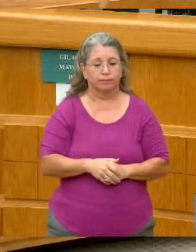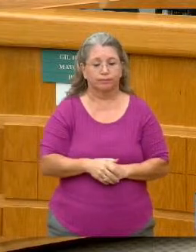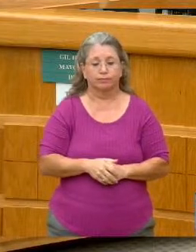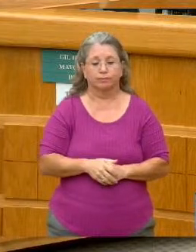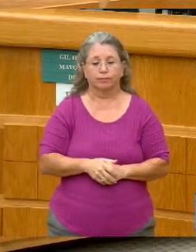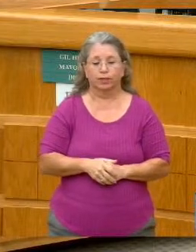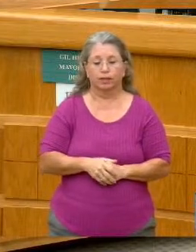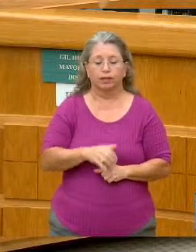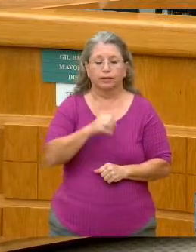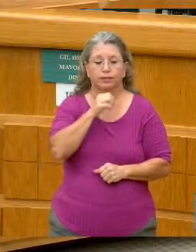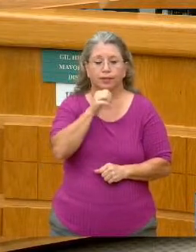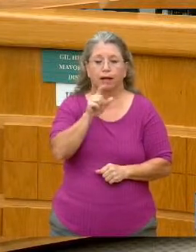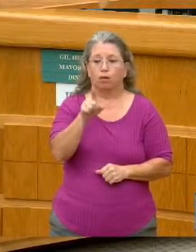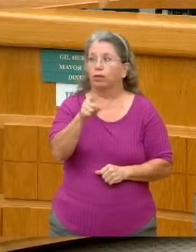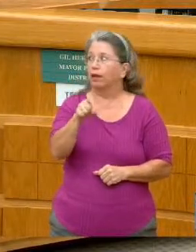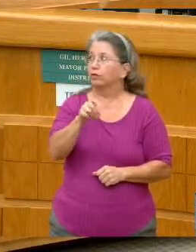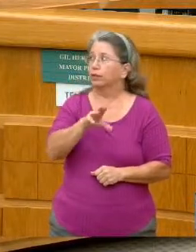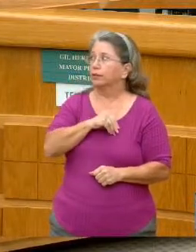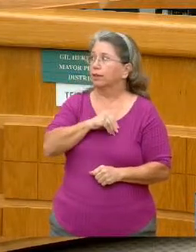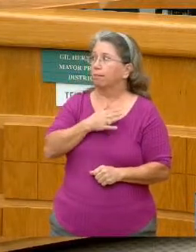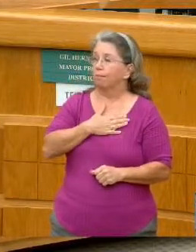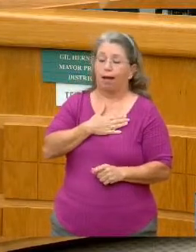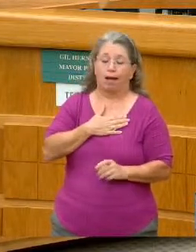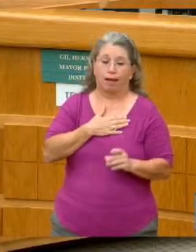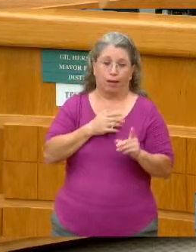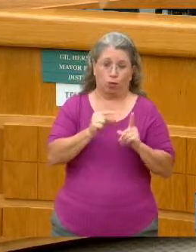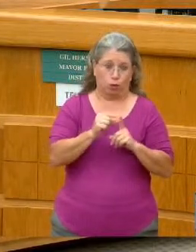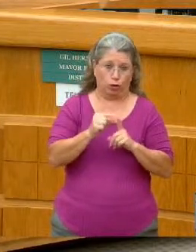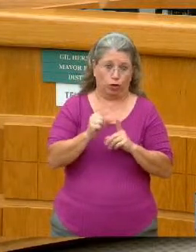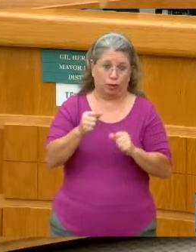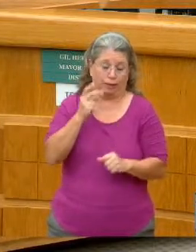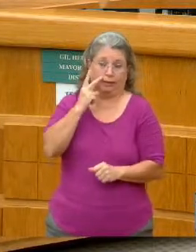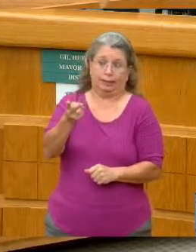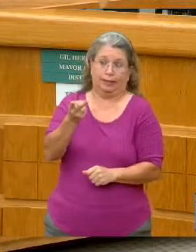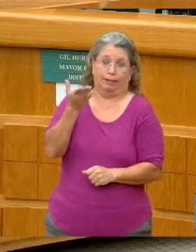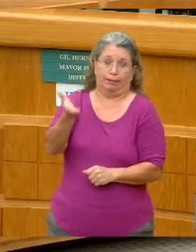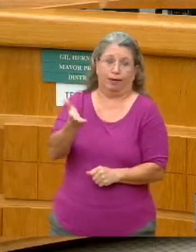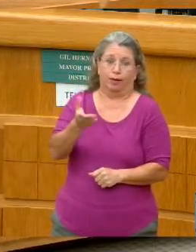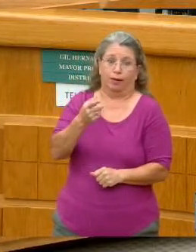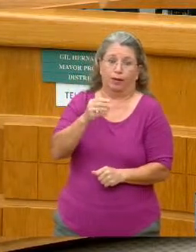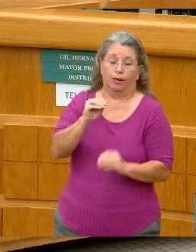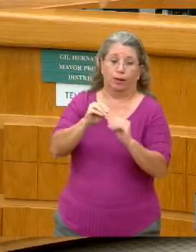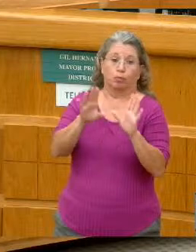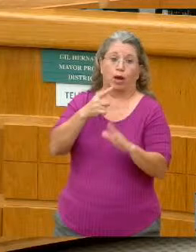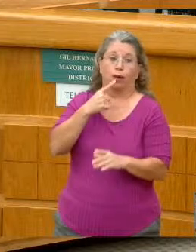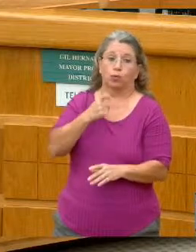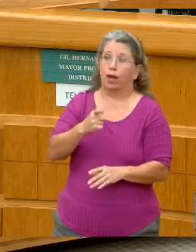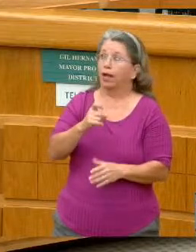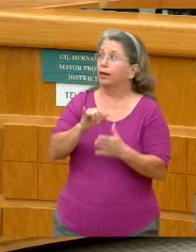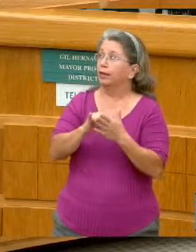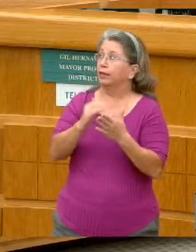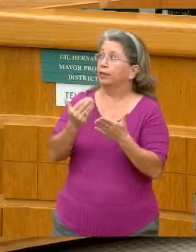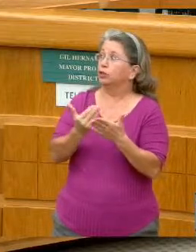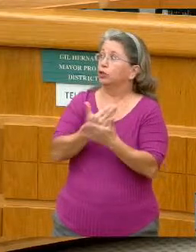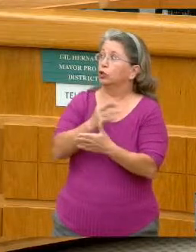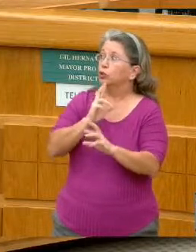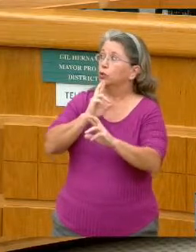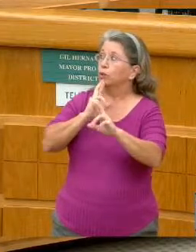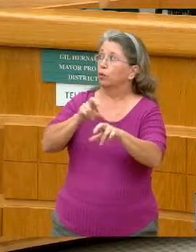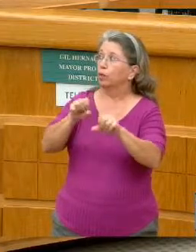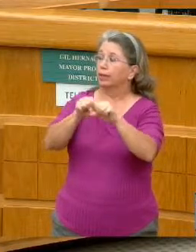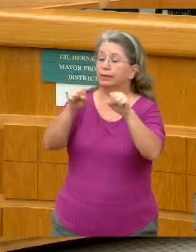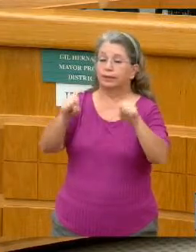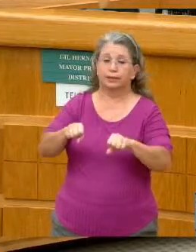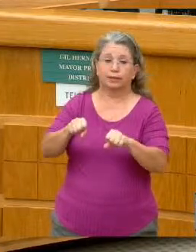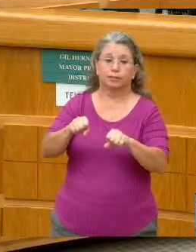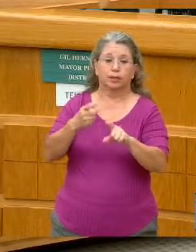word for it. You can see it right here. The bright red, this is the new recording system that the state is using, and you'll